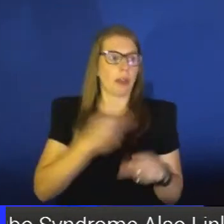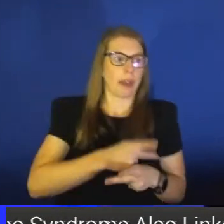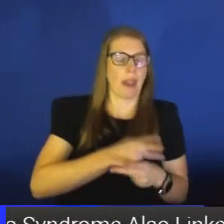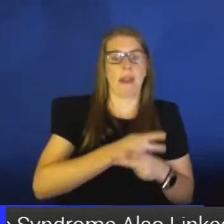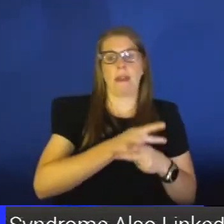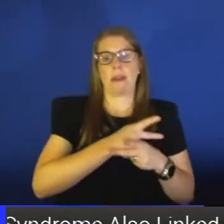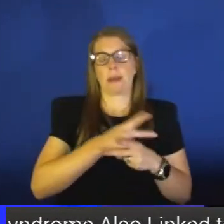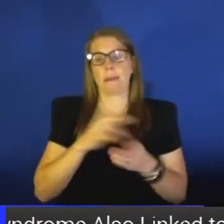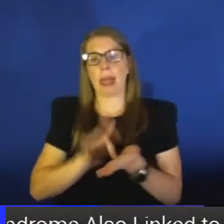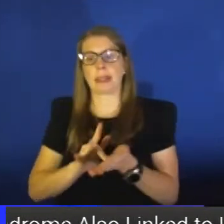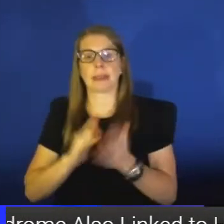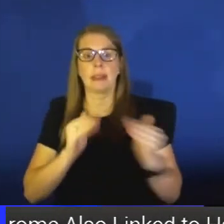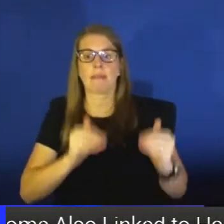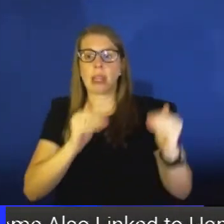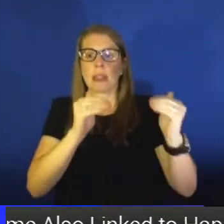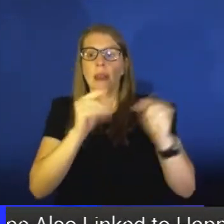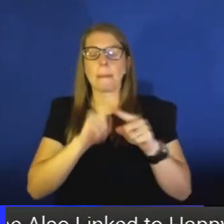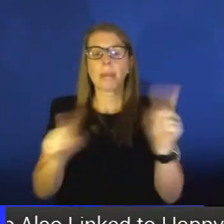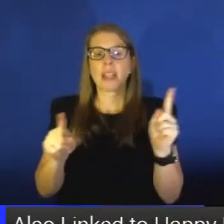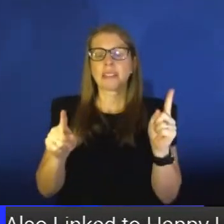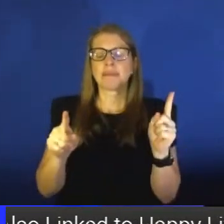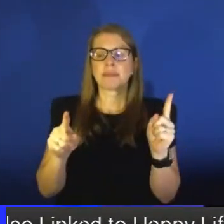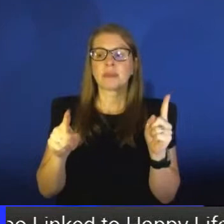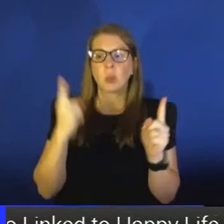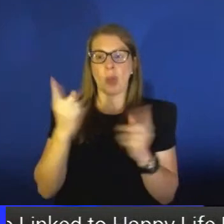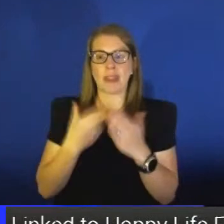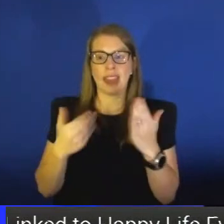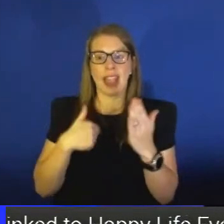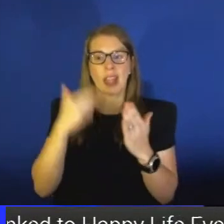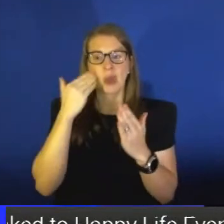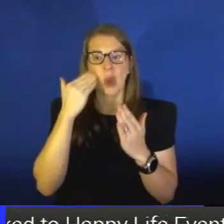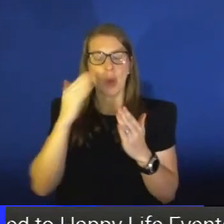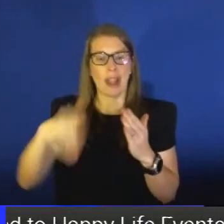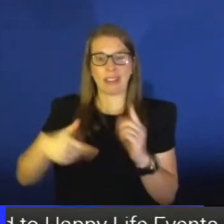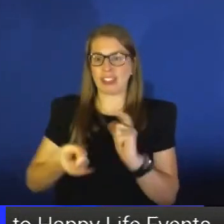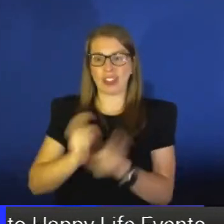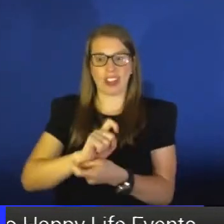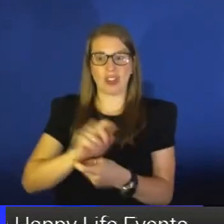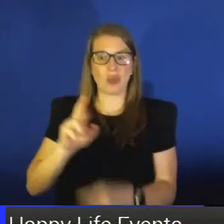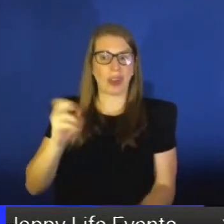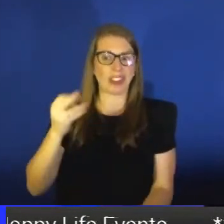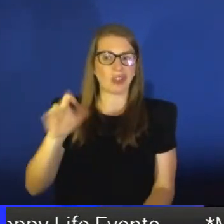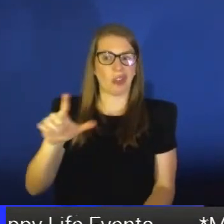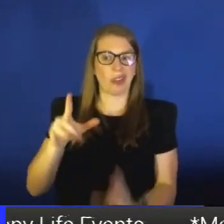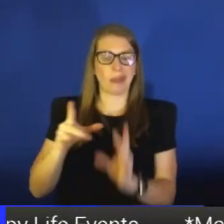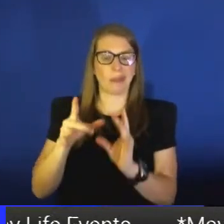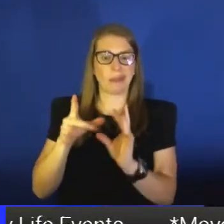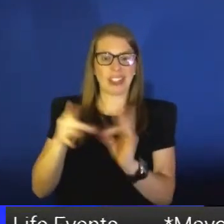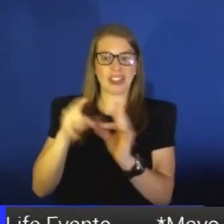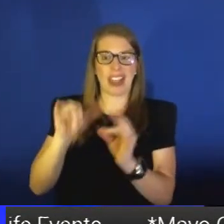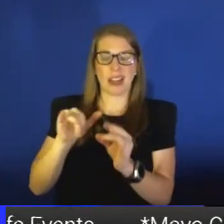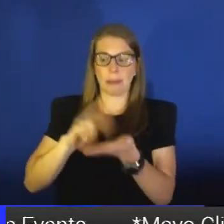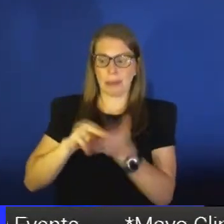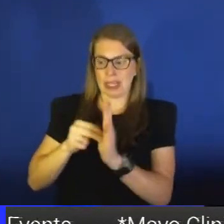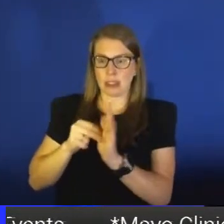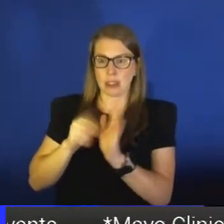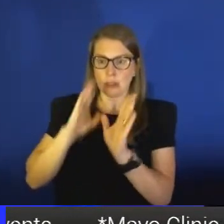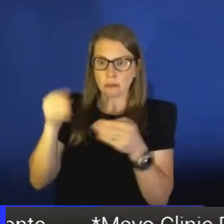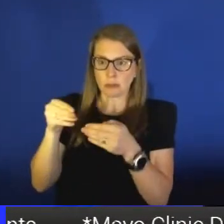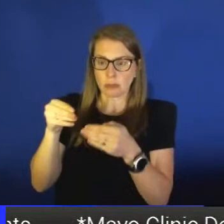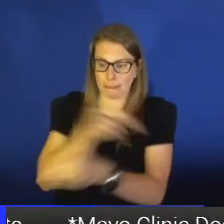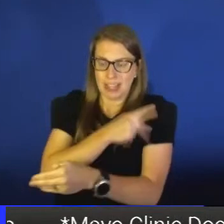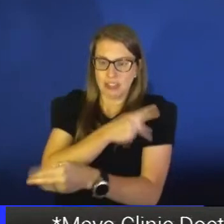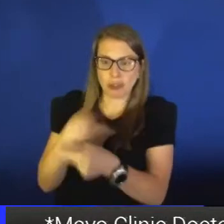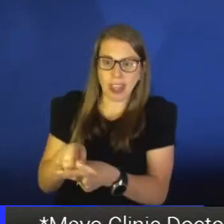great. But one of the things that I know hasn't changed, and Rachel mentioned this too, is just the care of the patient. When I think about the things that